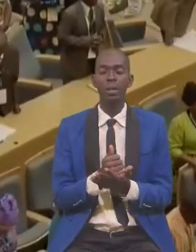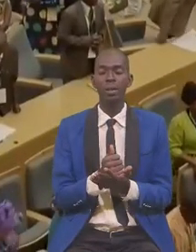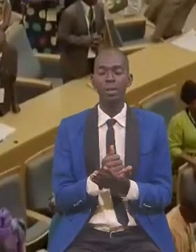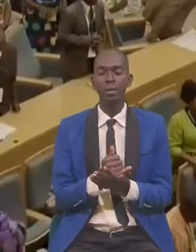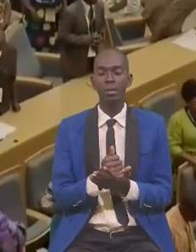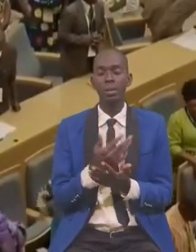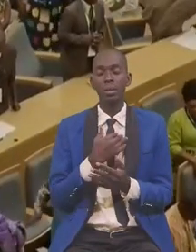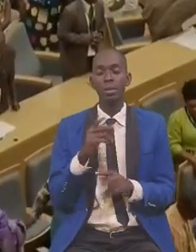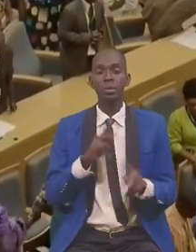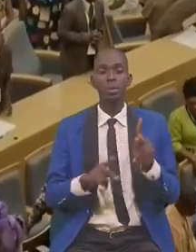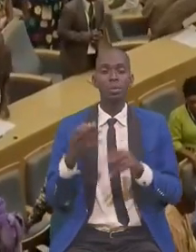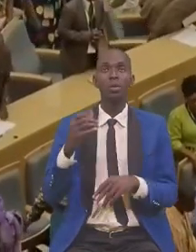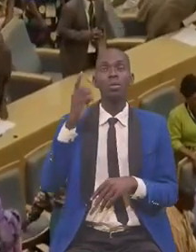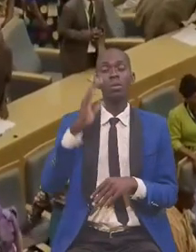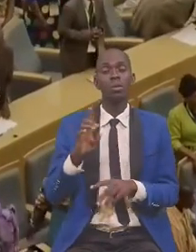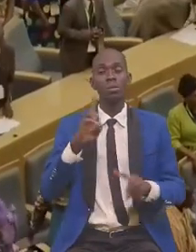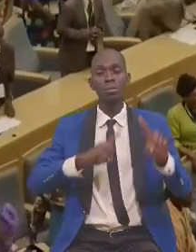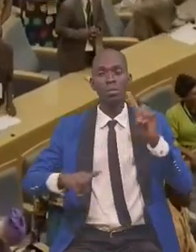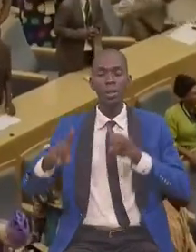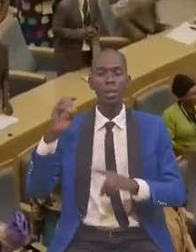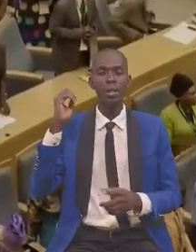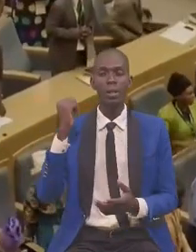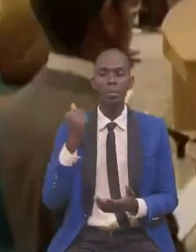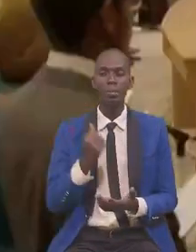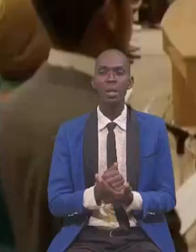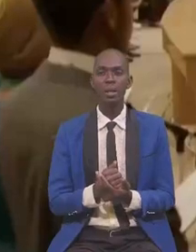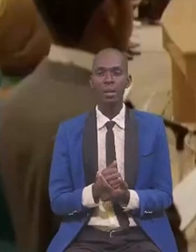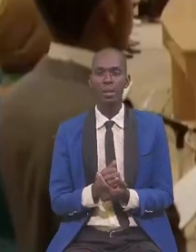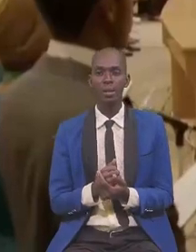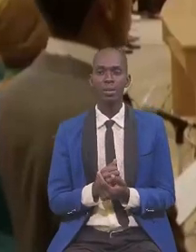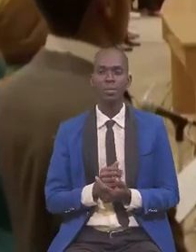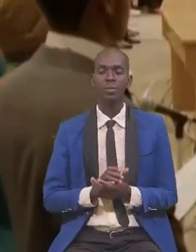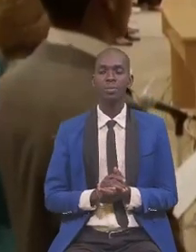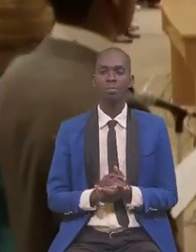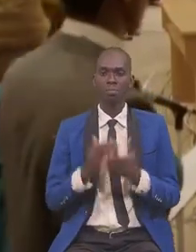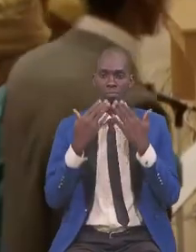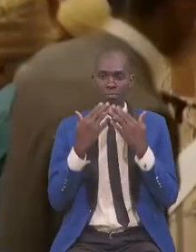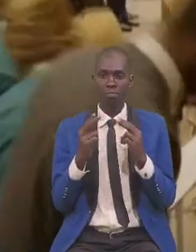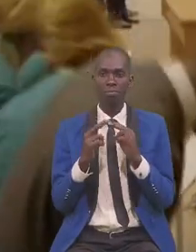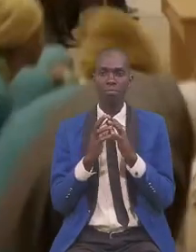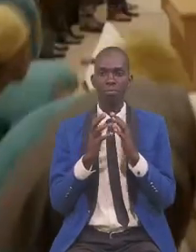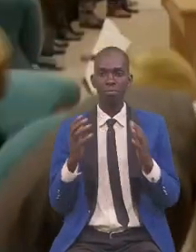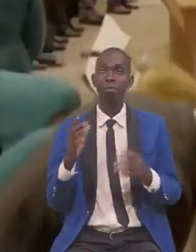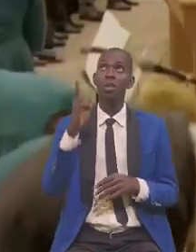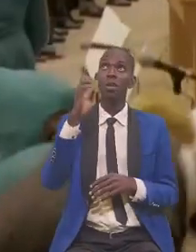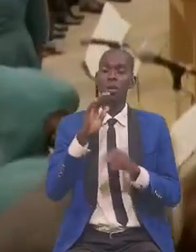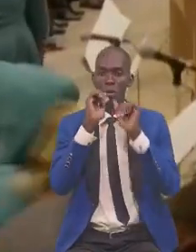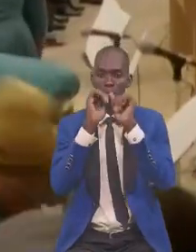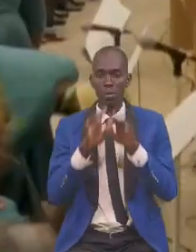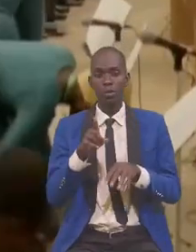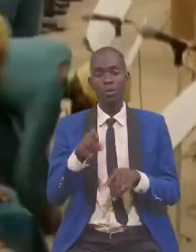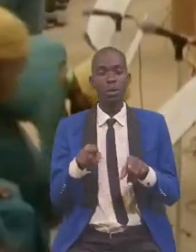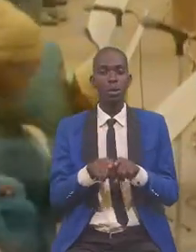Amen. And the people of God say, Amen. Amen. Thank you very much. God bless you. As I've told